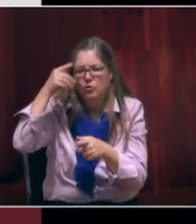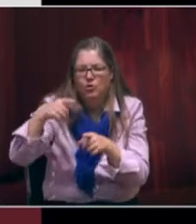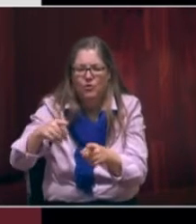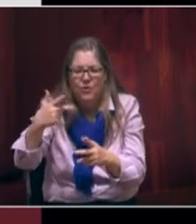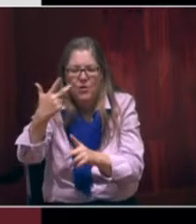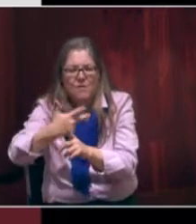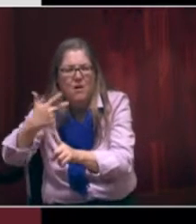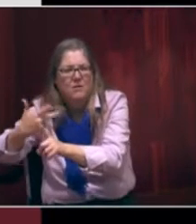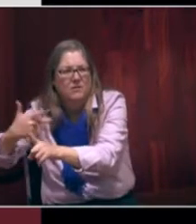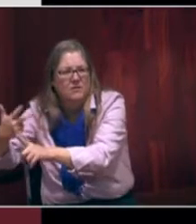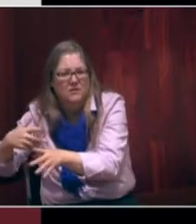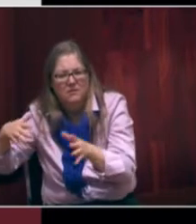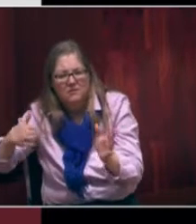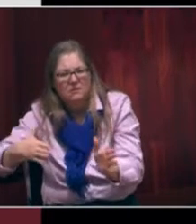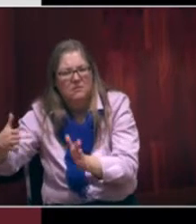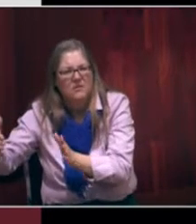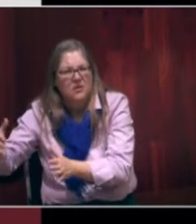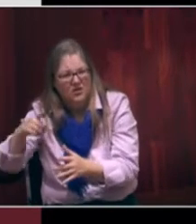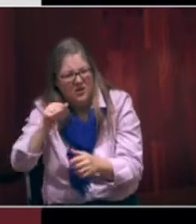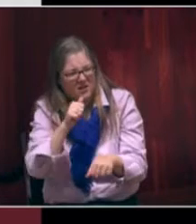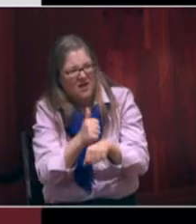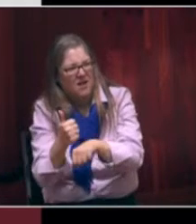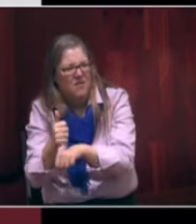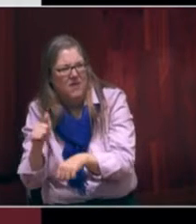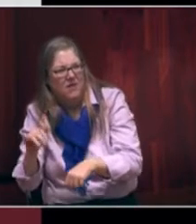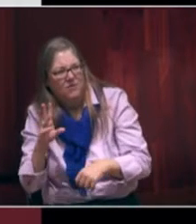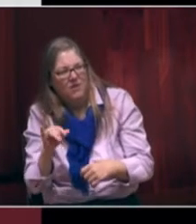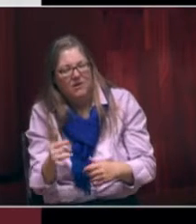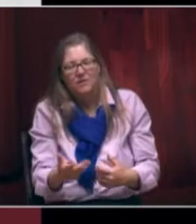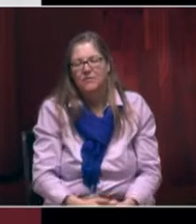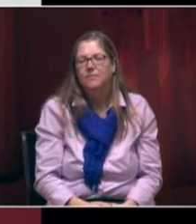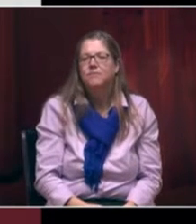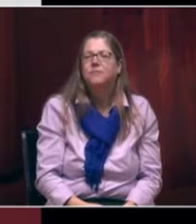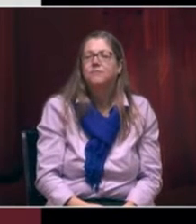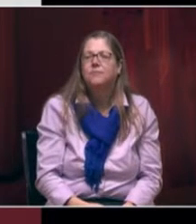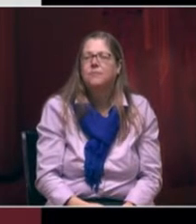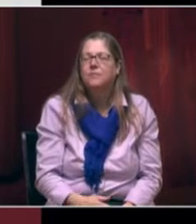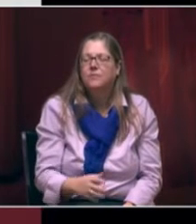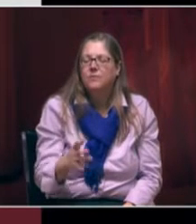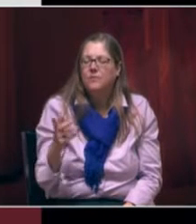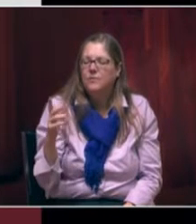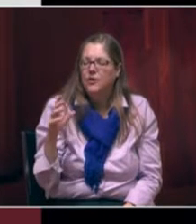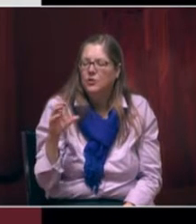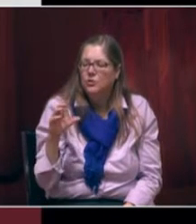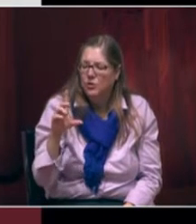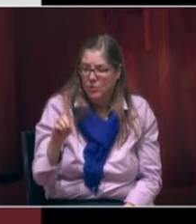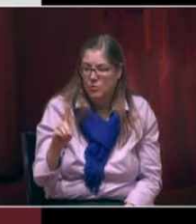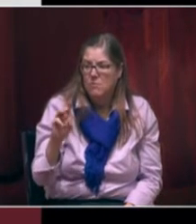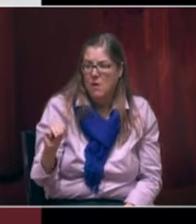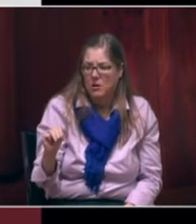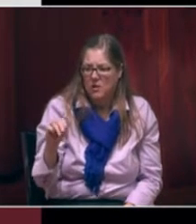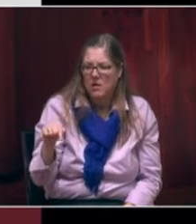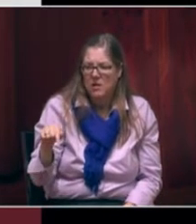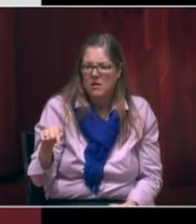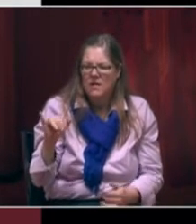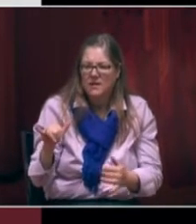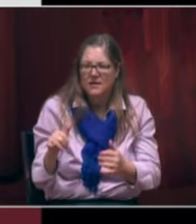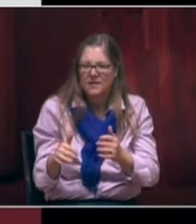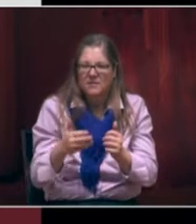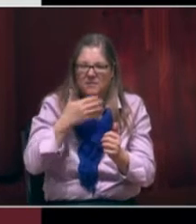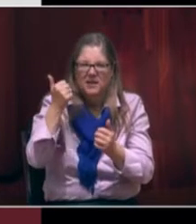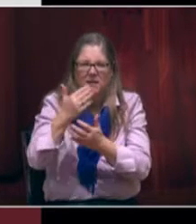So pretty exciting, but actually not the most exciting part of this. The disposal module is going to be the most exciting part of